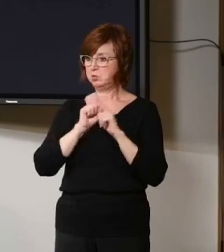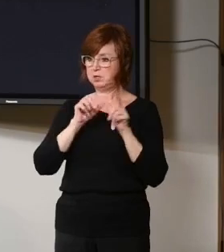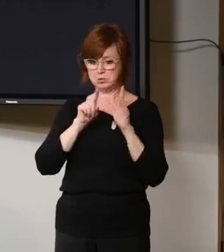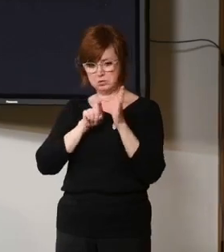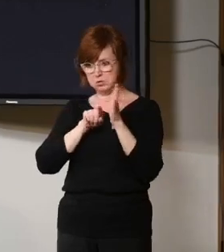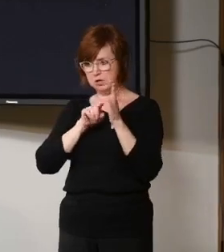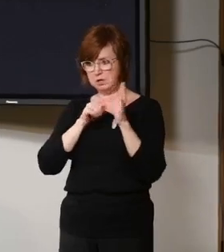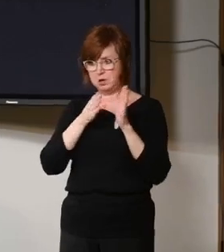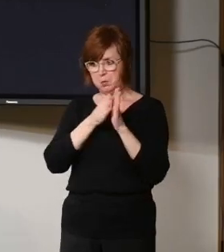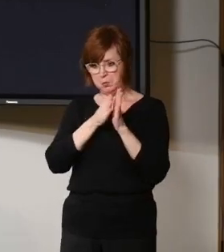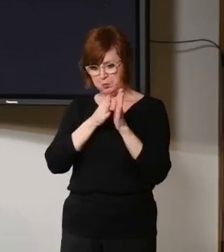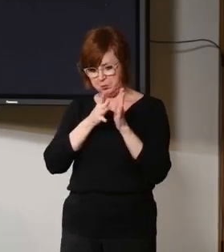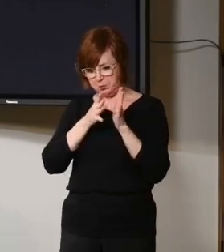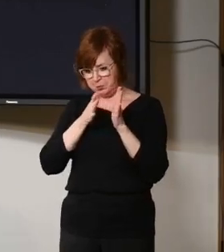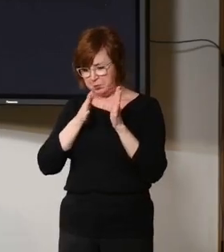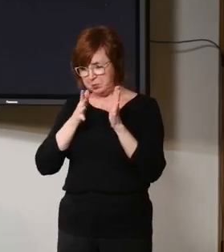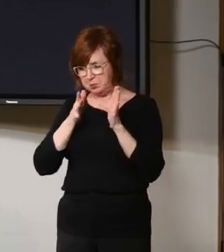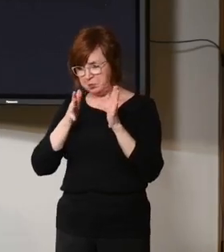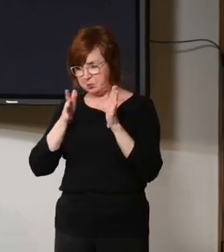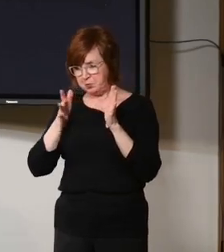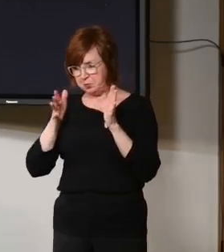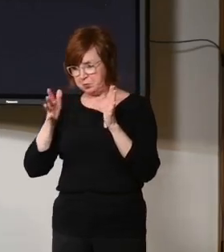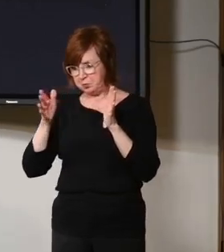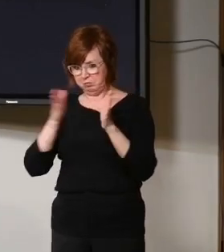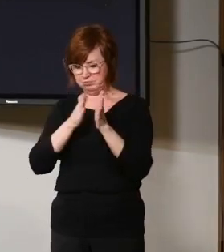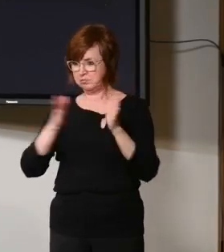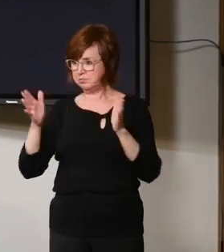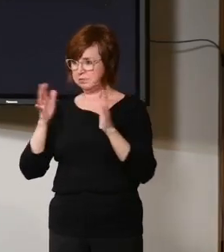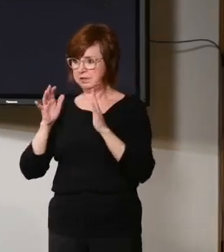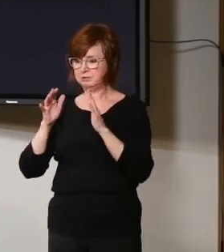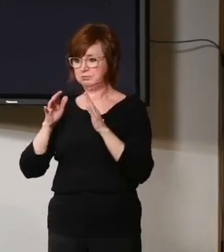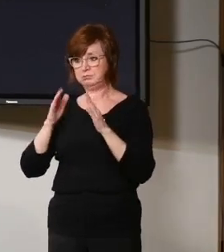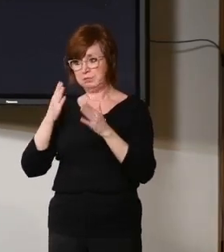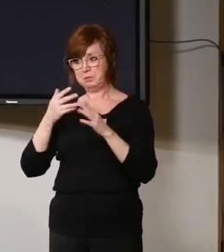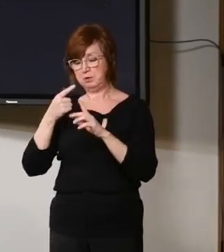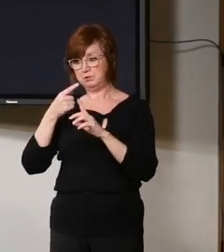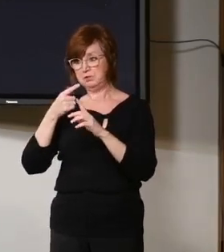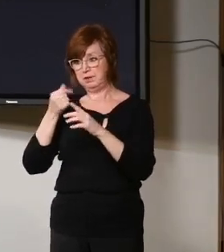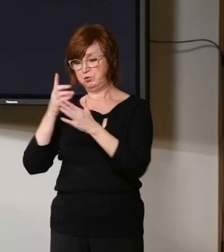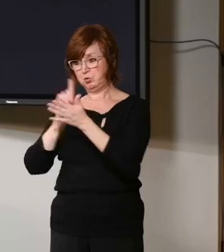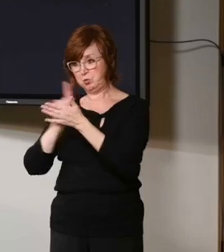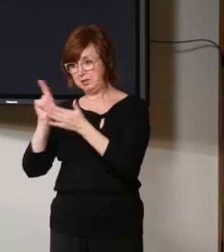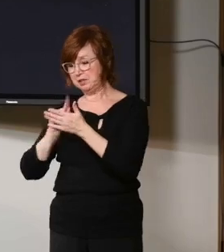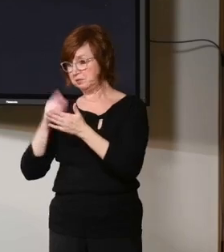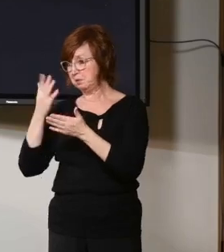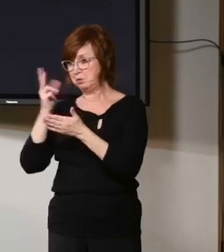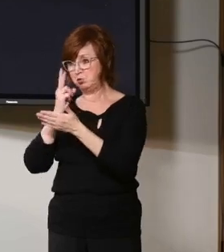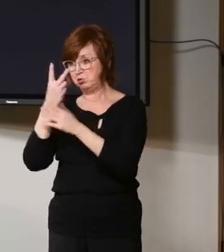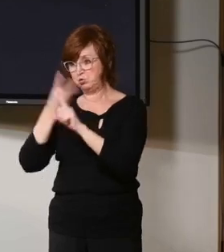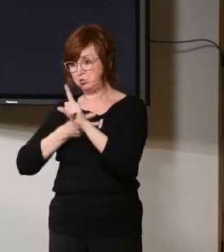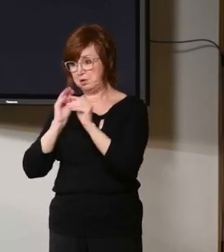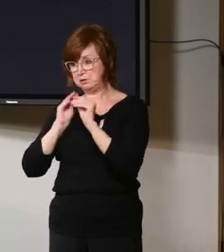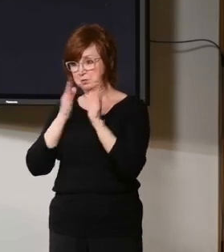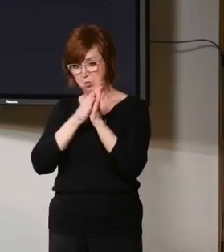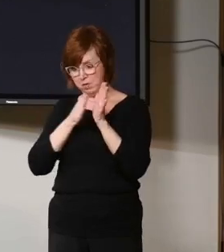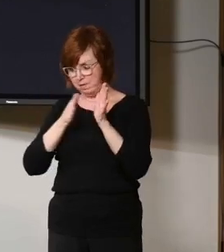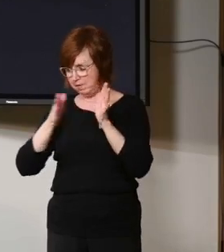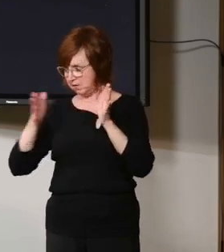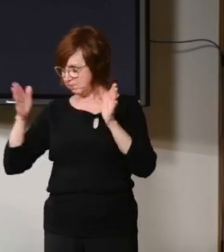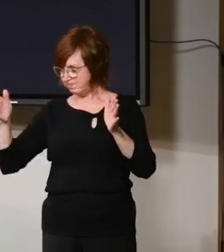need to rationalize who gets tested. We all know that even by going to get tested, if you